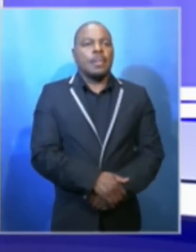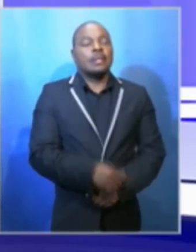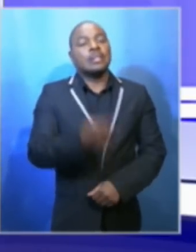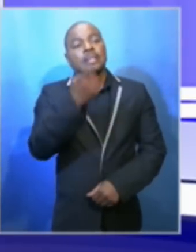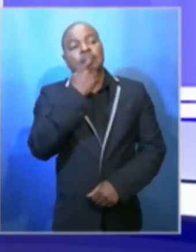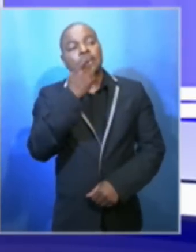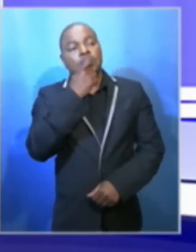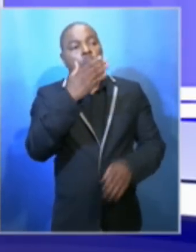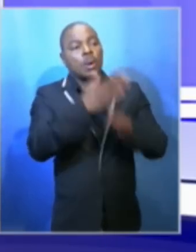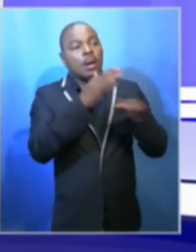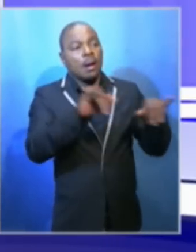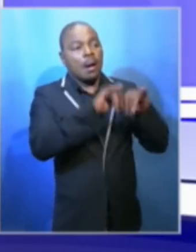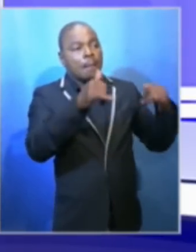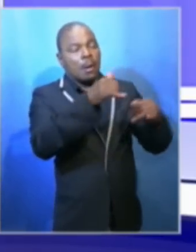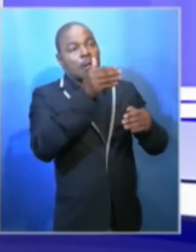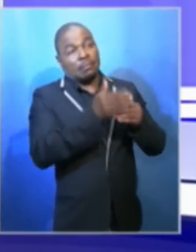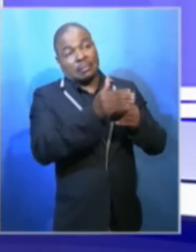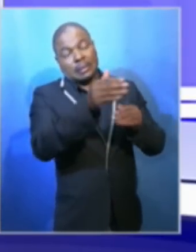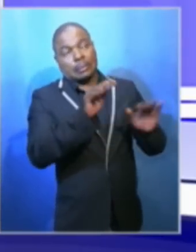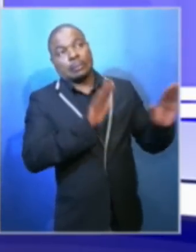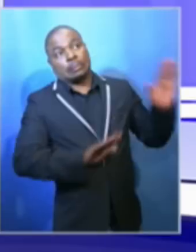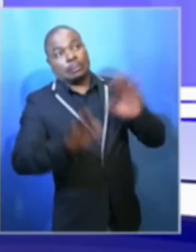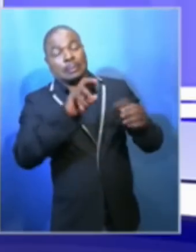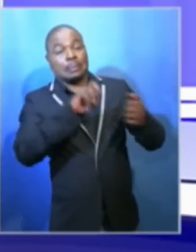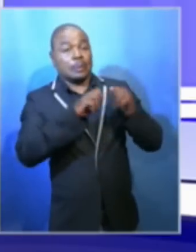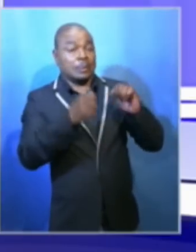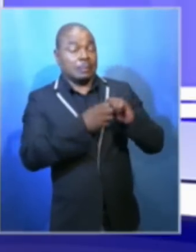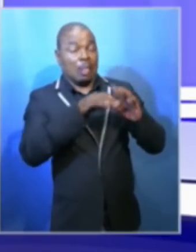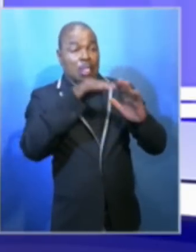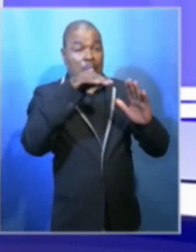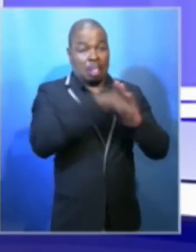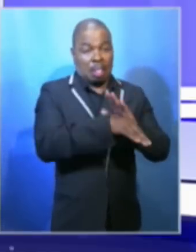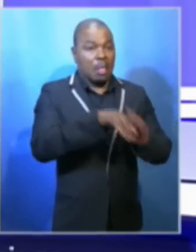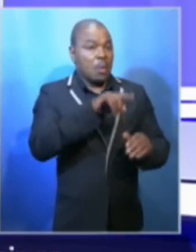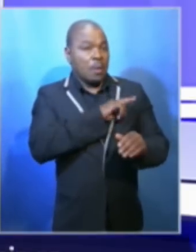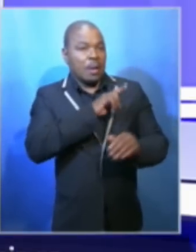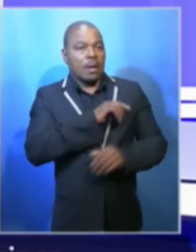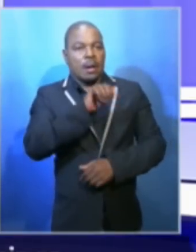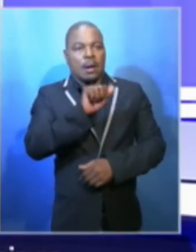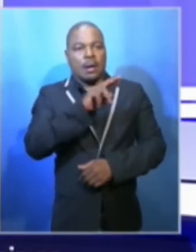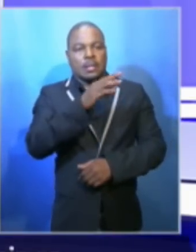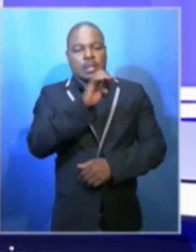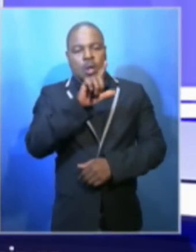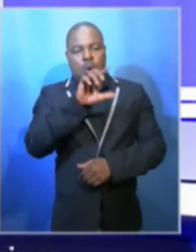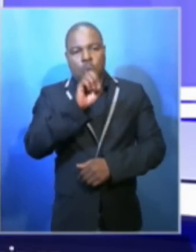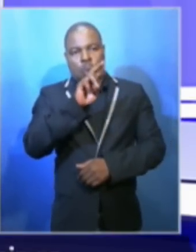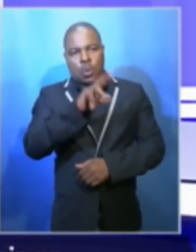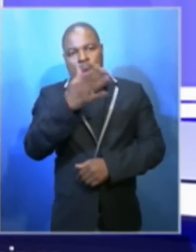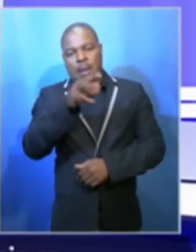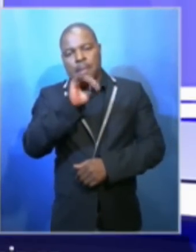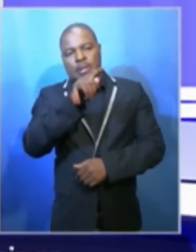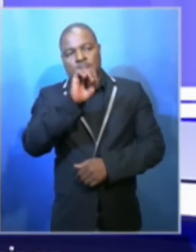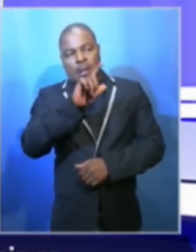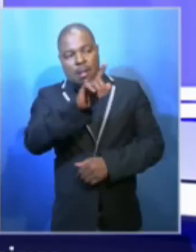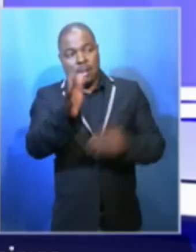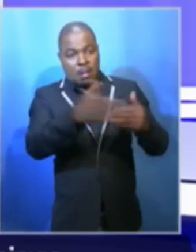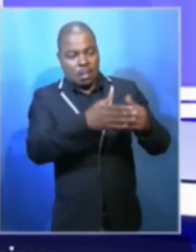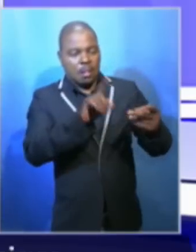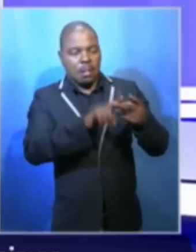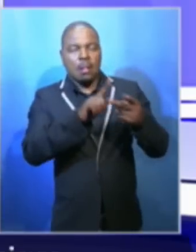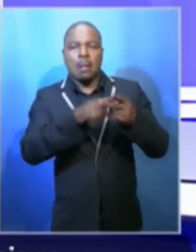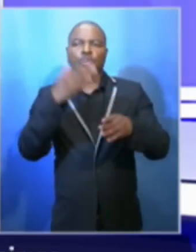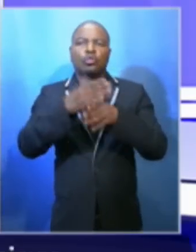ke isago e le tobo mo Afrika Borwa ka go tswalwa ga ArcelorMittal le ditatlegelo tsa ditiro di le dikete di balwa, bodirelo